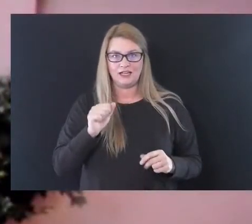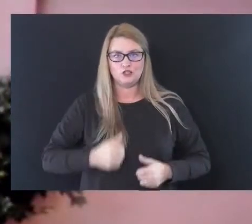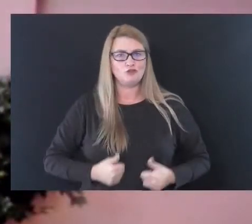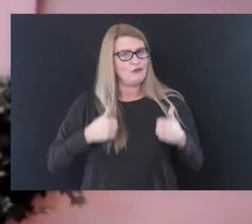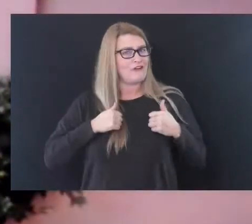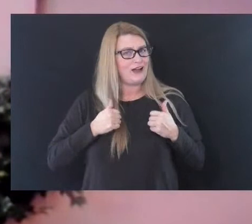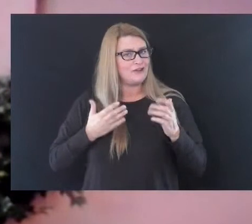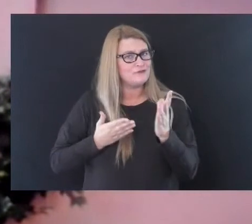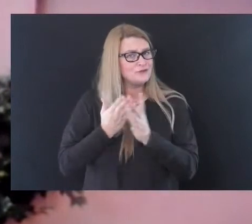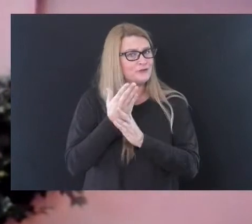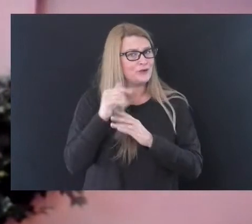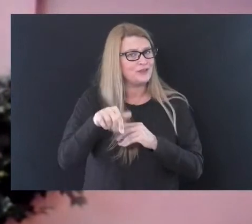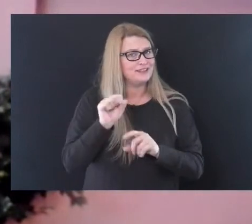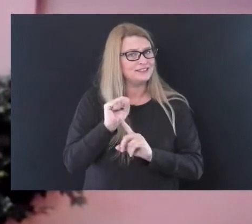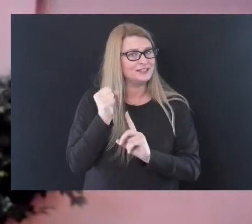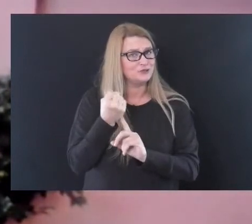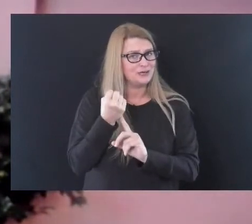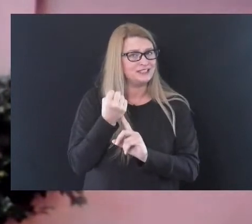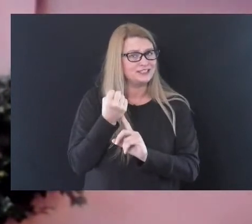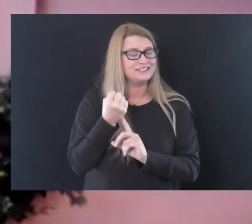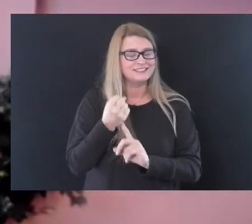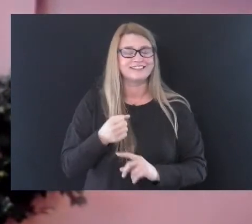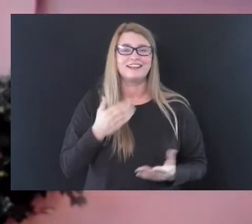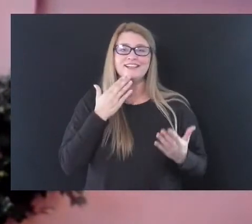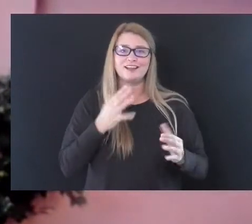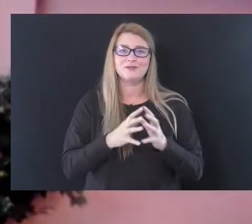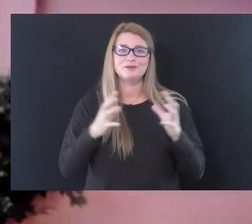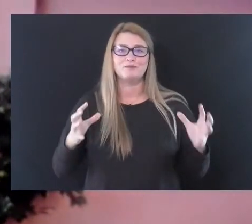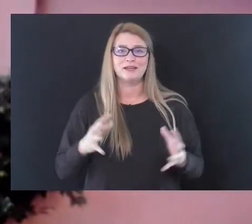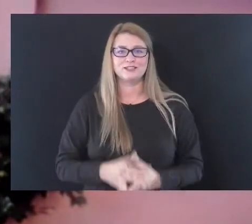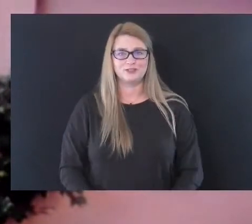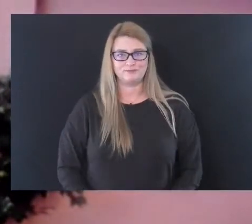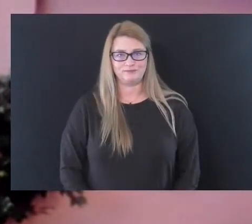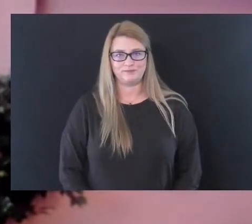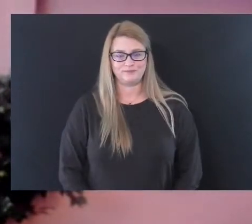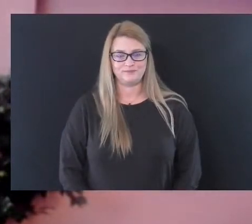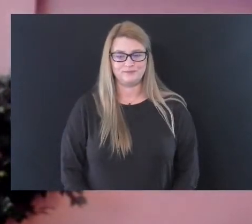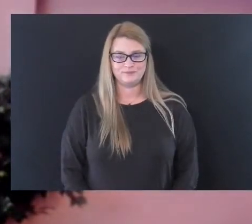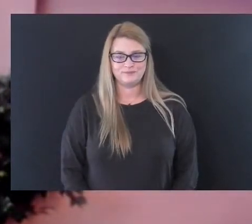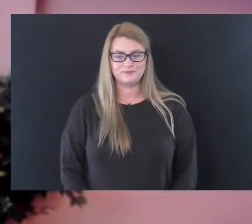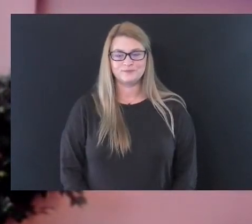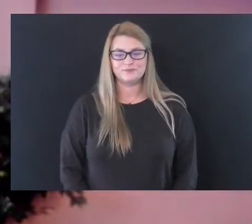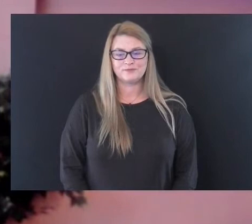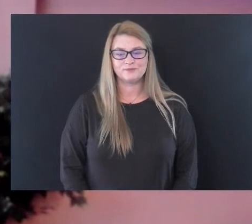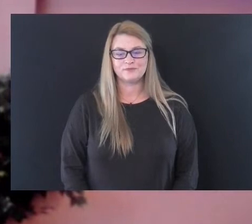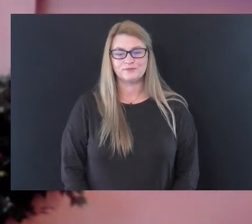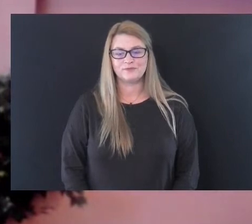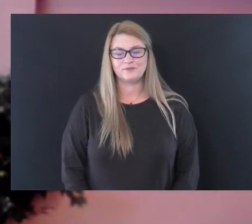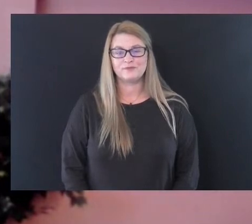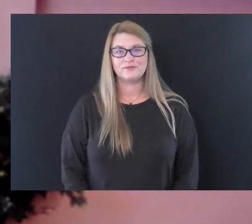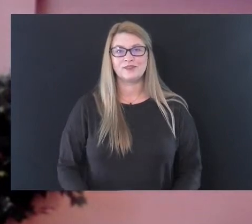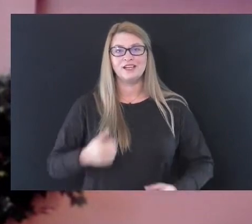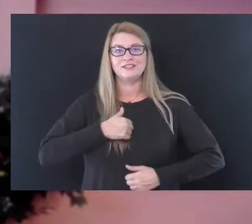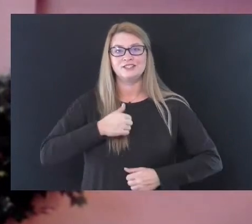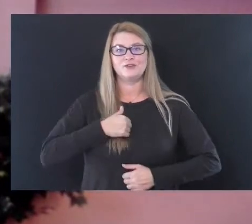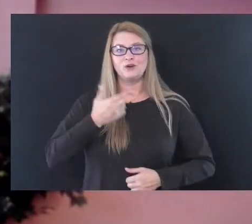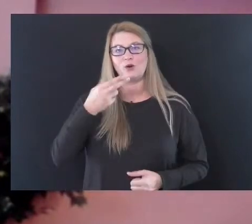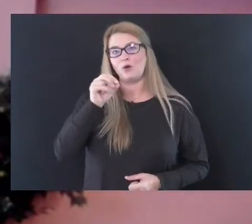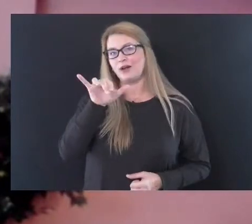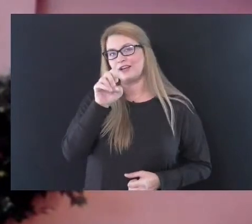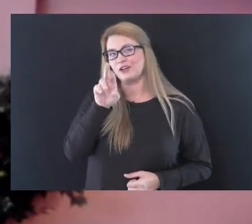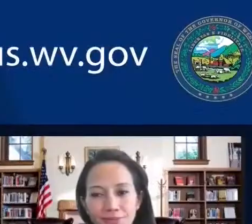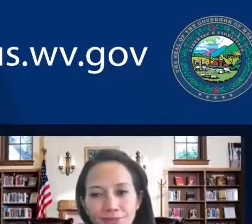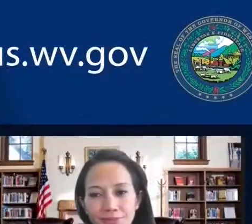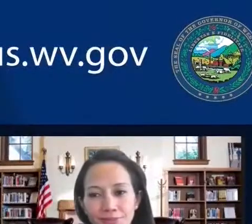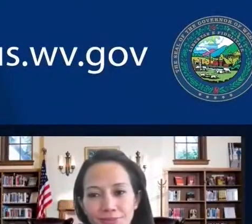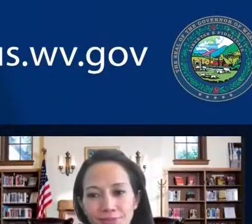the beacon that everybody else can follow. So thank you so much. Thank you, Dr. Marsh. Next, we'll go to retired Major General Jim Hoyer, the Director